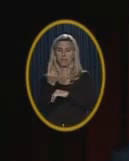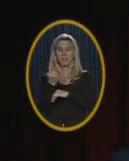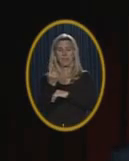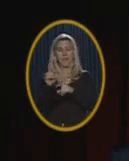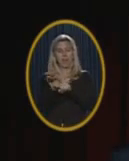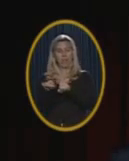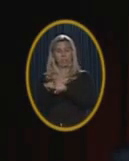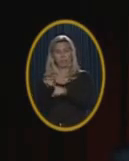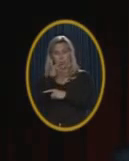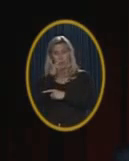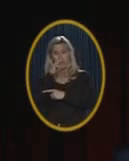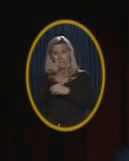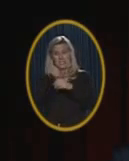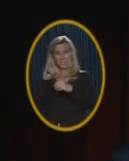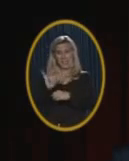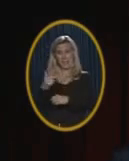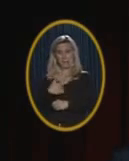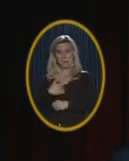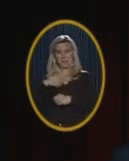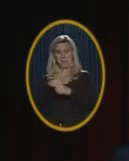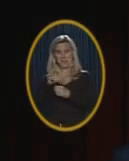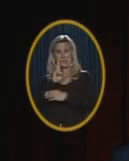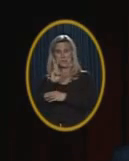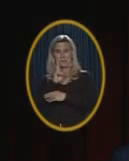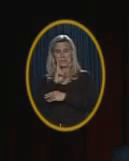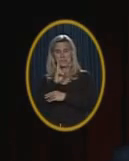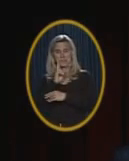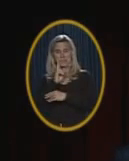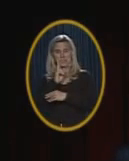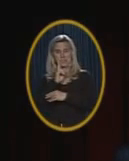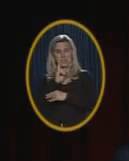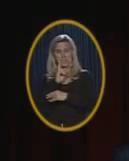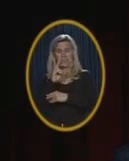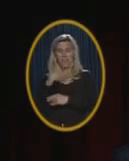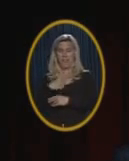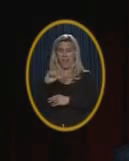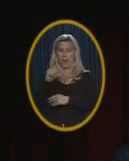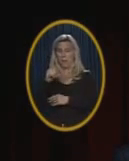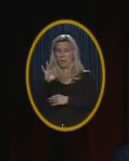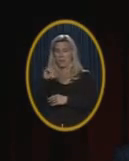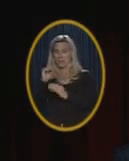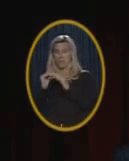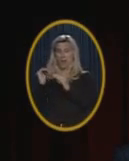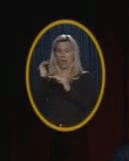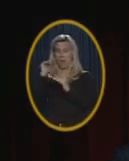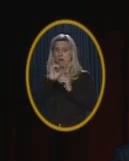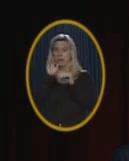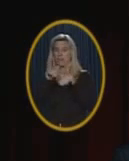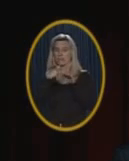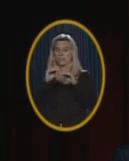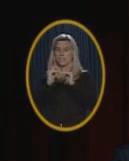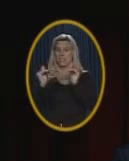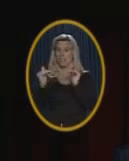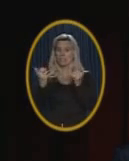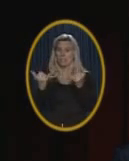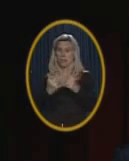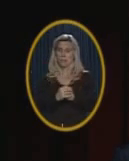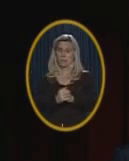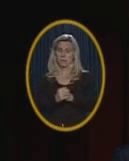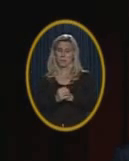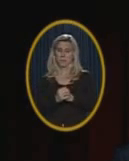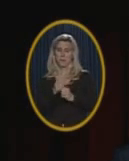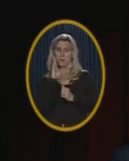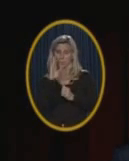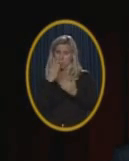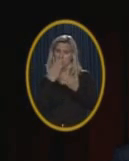mention us kids in Houston, which is, I mean, I'm 10 feet above sea level right out there now. And so it's